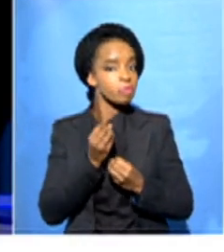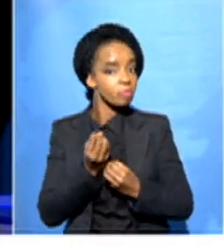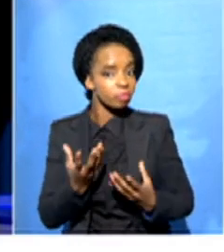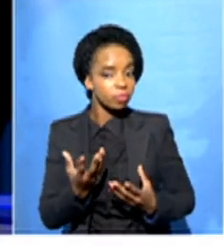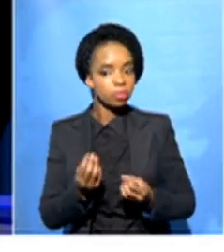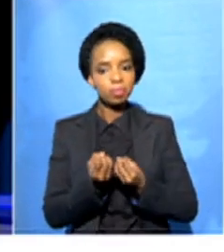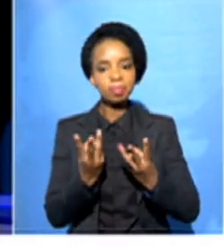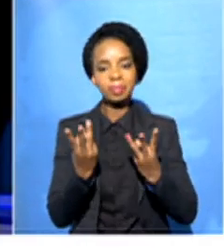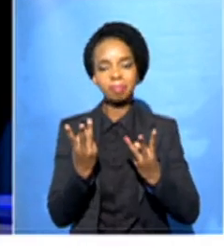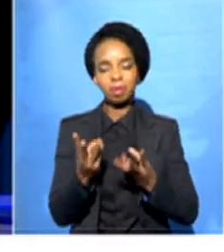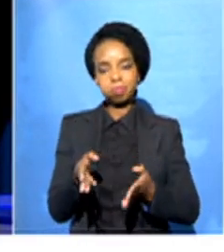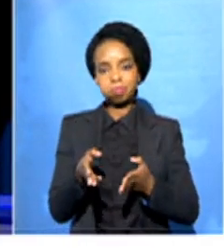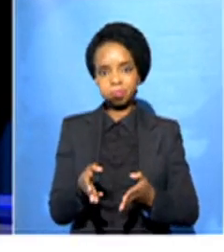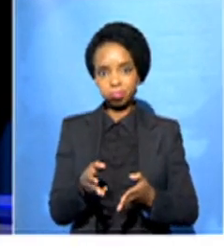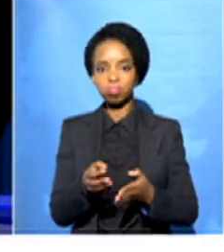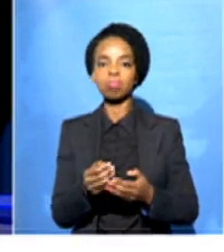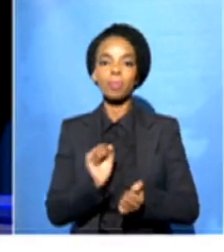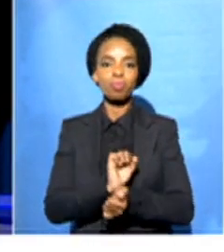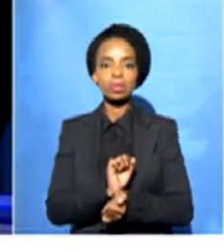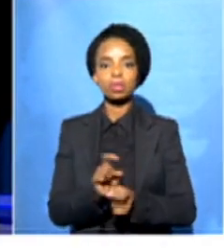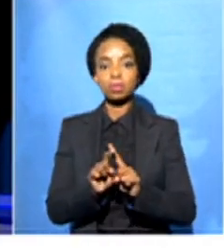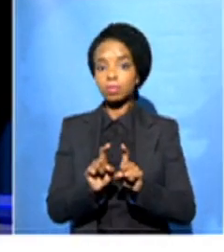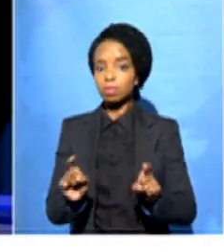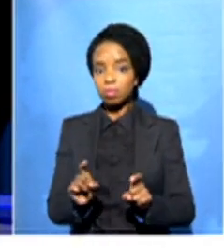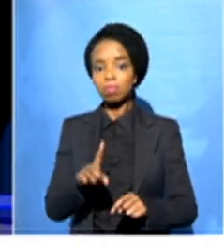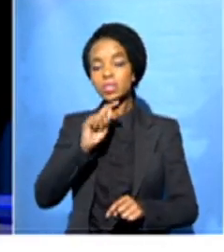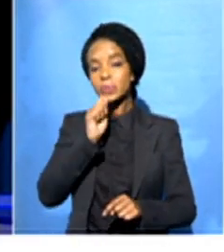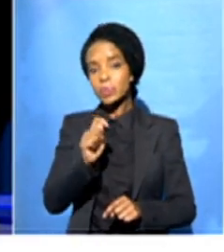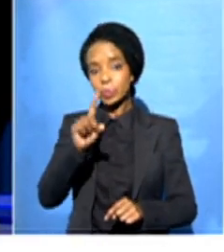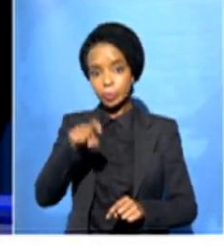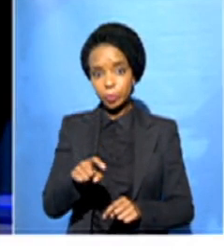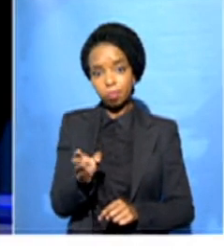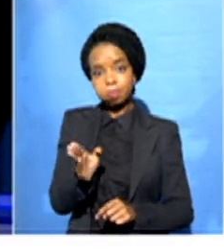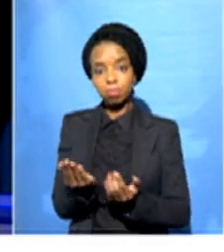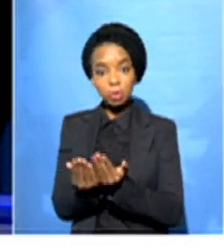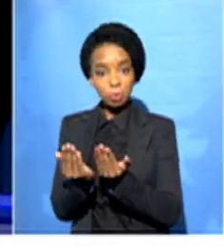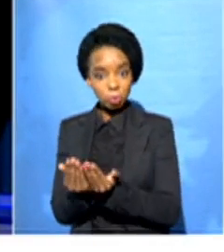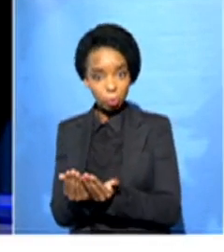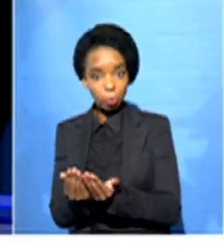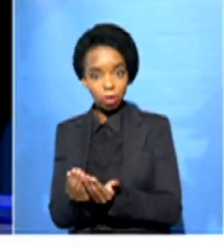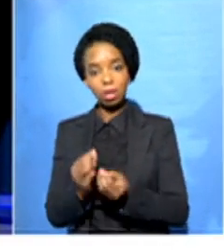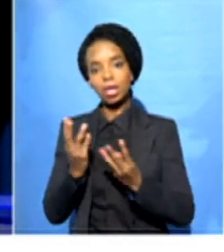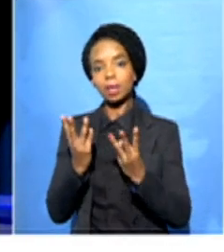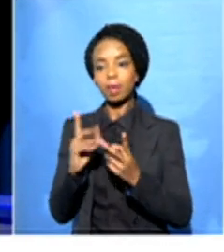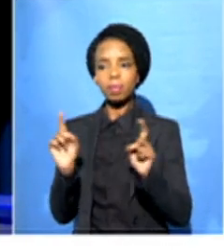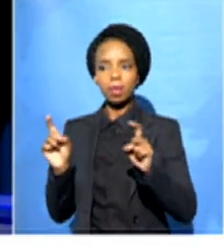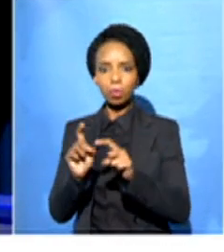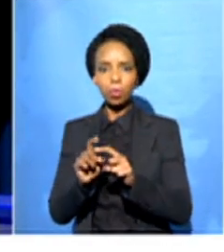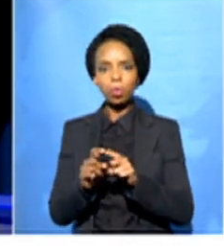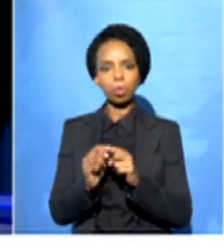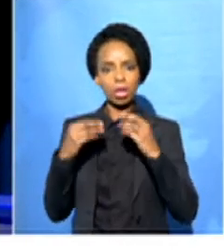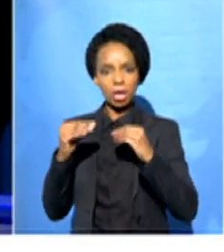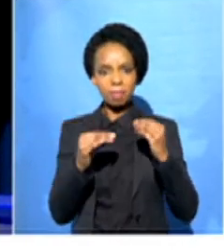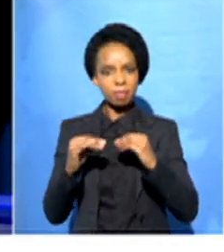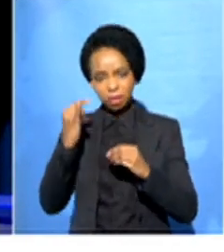who are in prison ought to be at school. They ought to be the people making the discoveries and the